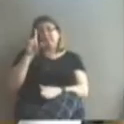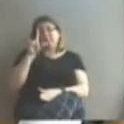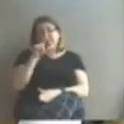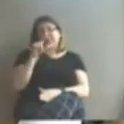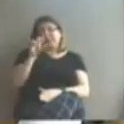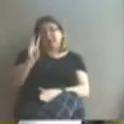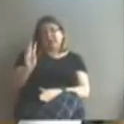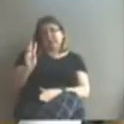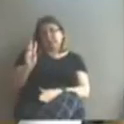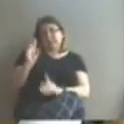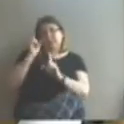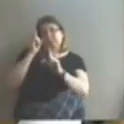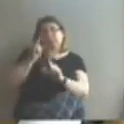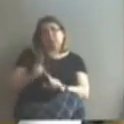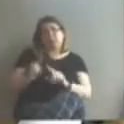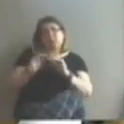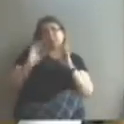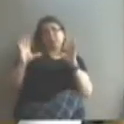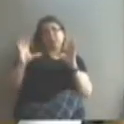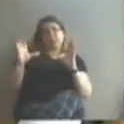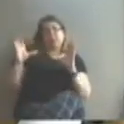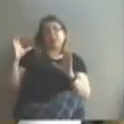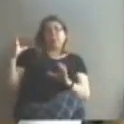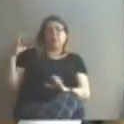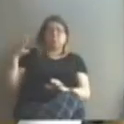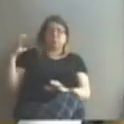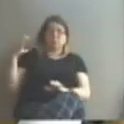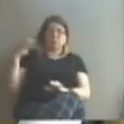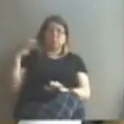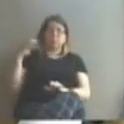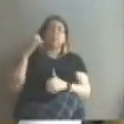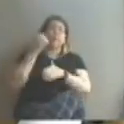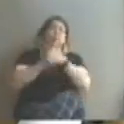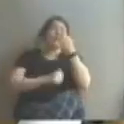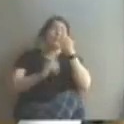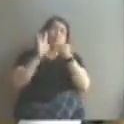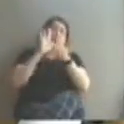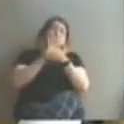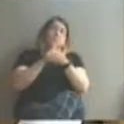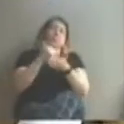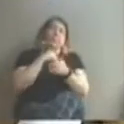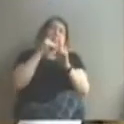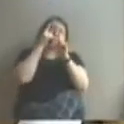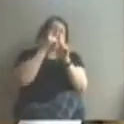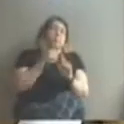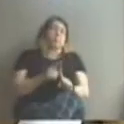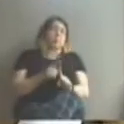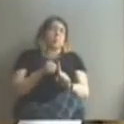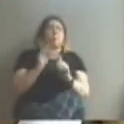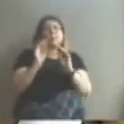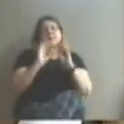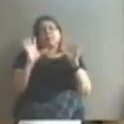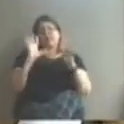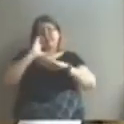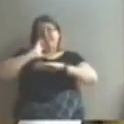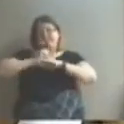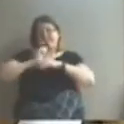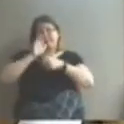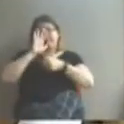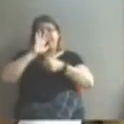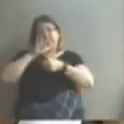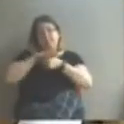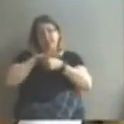26 goal clarity coaches. Every school within the district does have a goal clarity coach that is site-based, and then there